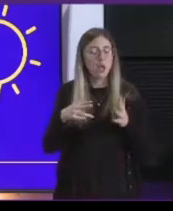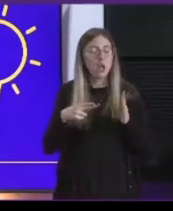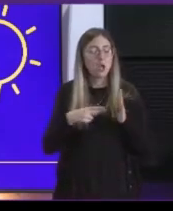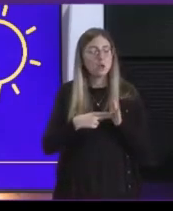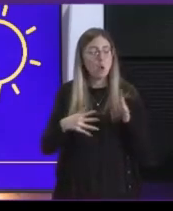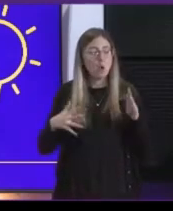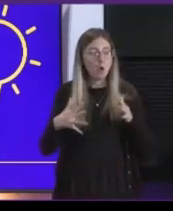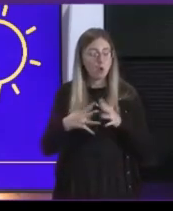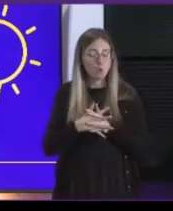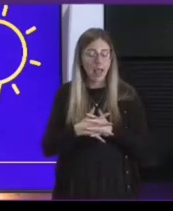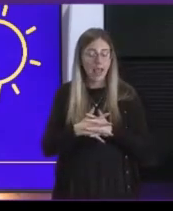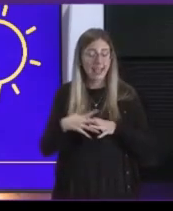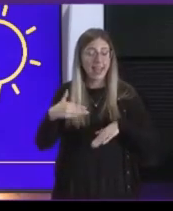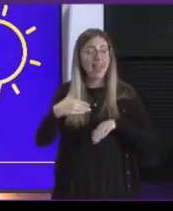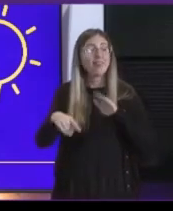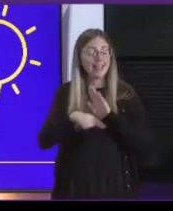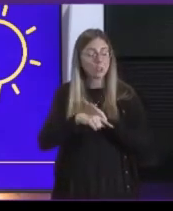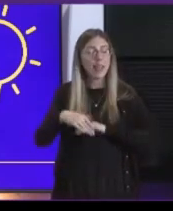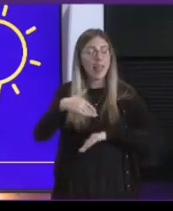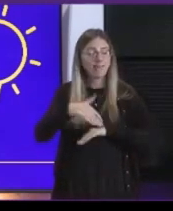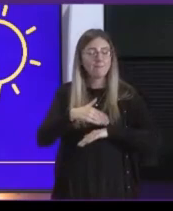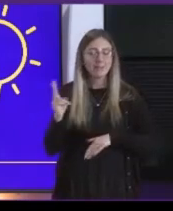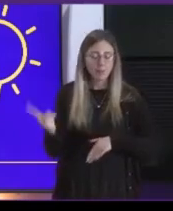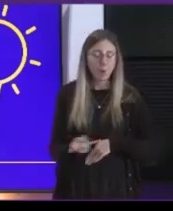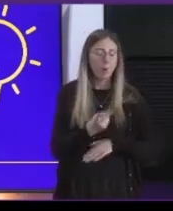applies to both public and private sector already.